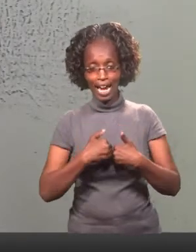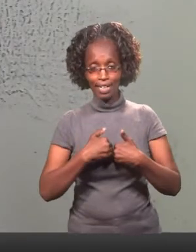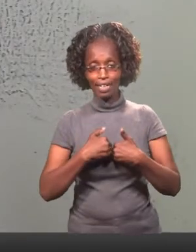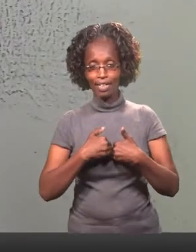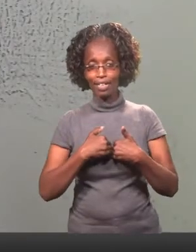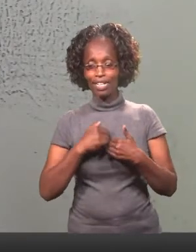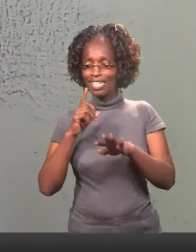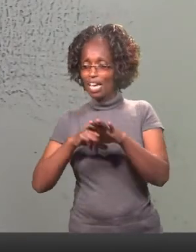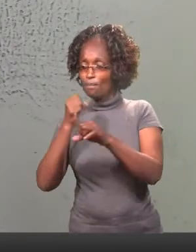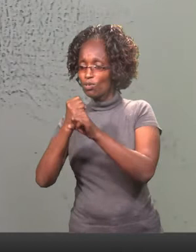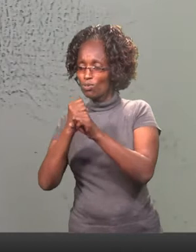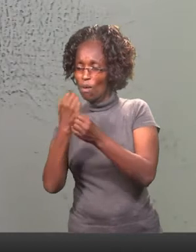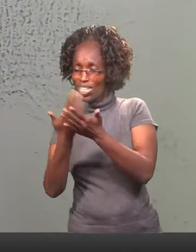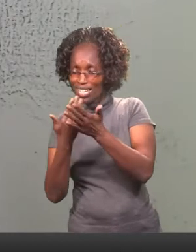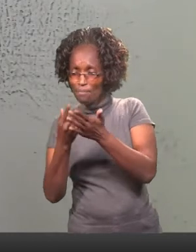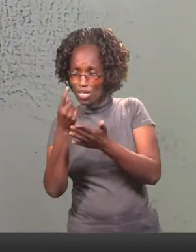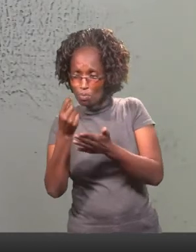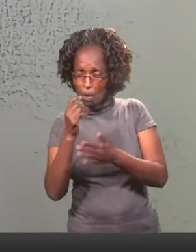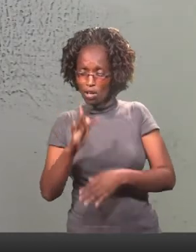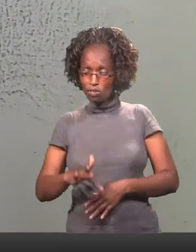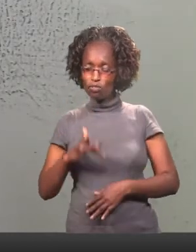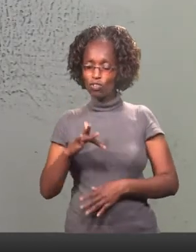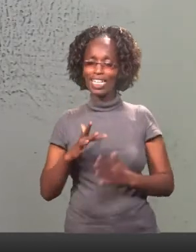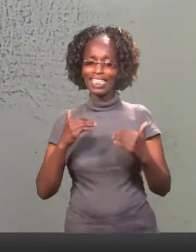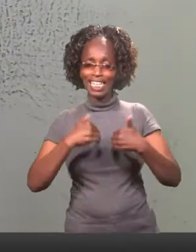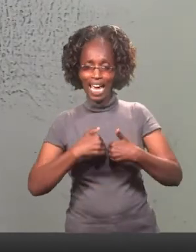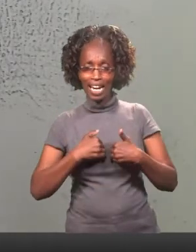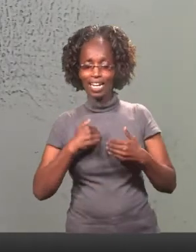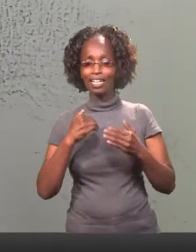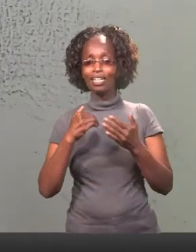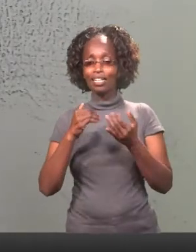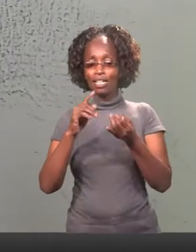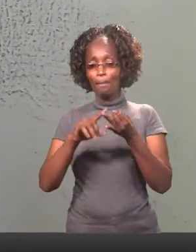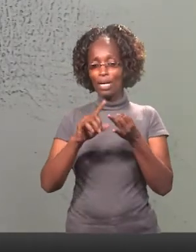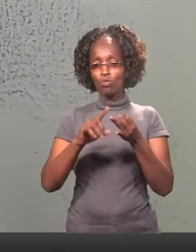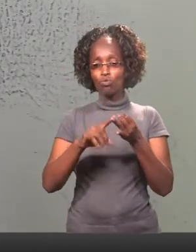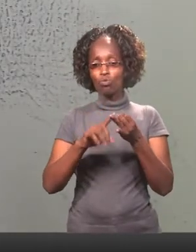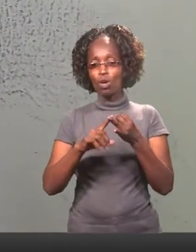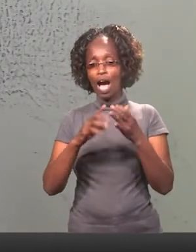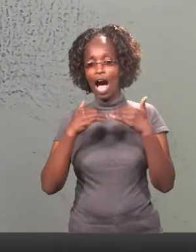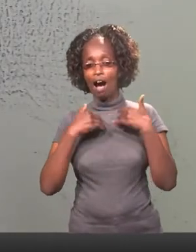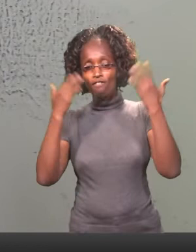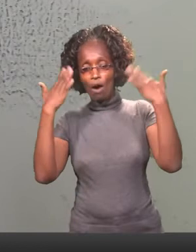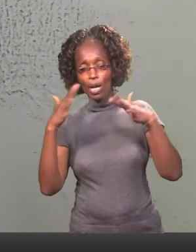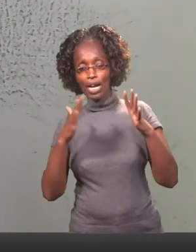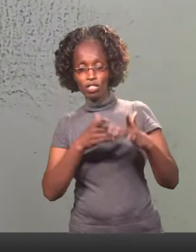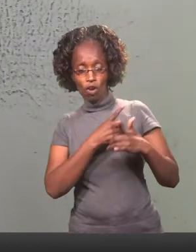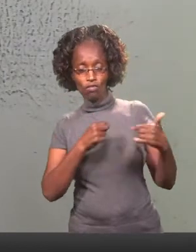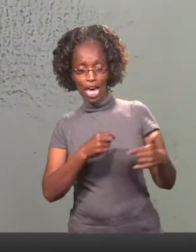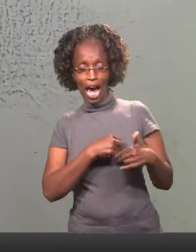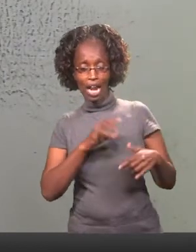a small activity, then you get tired, and then also you start having awareness of your heartbeat. You may also have